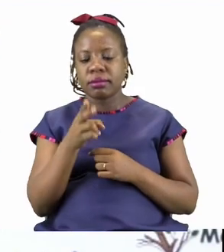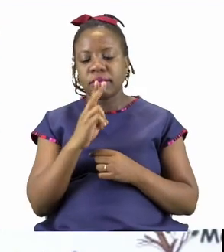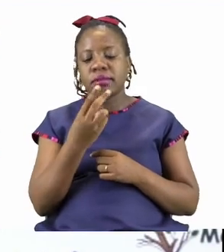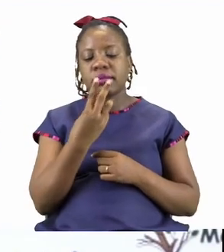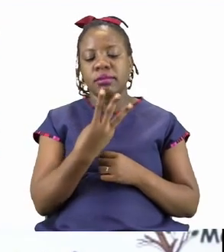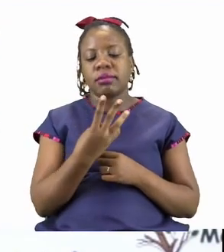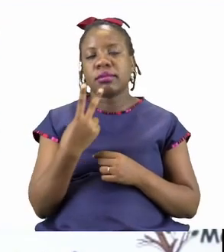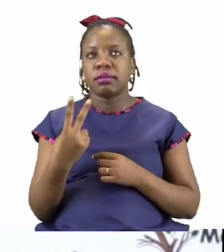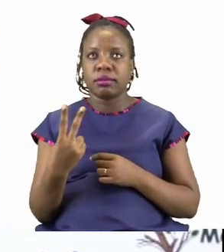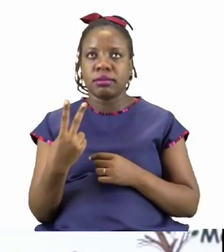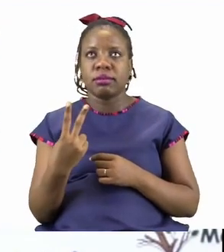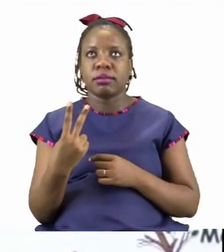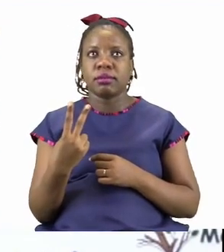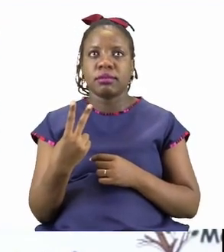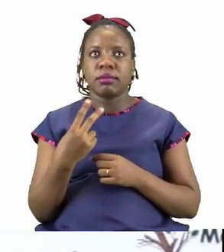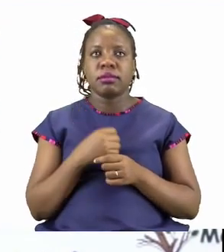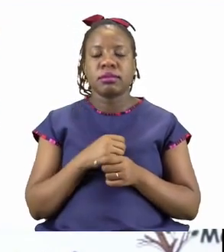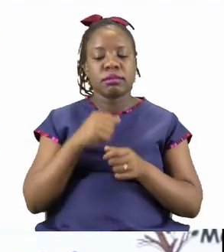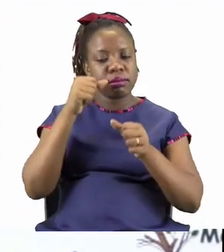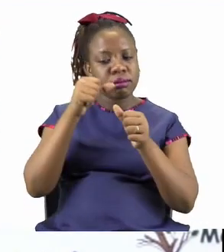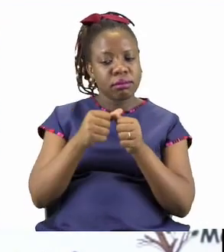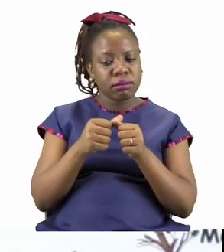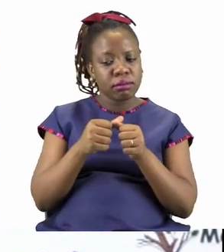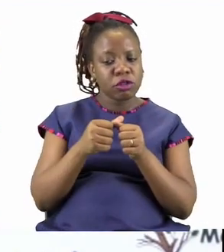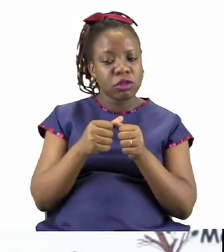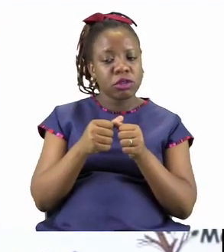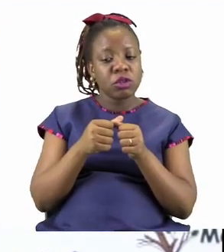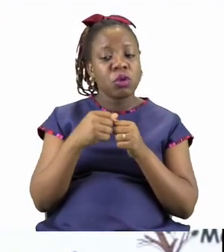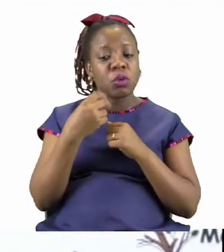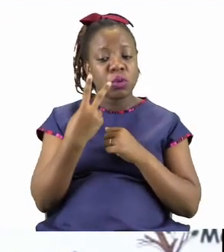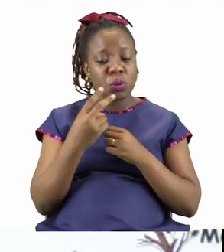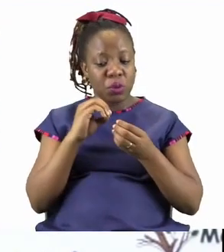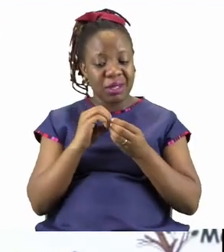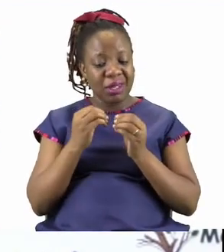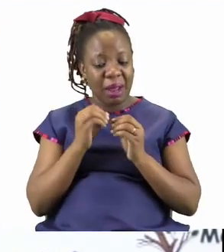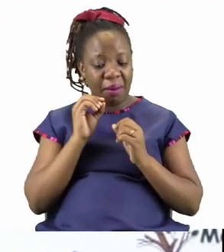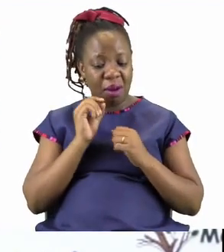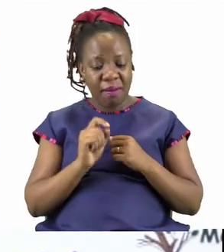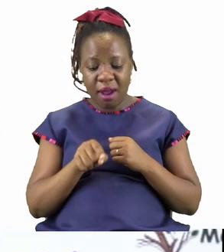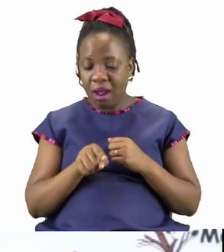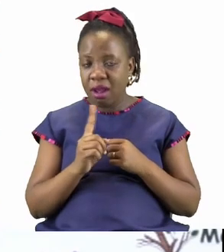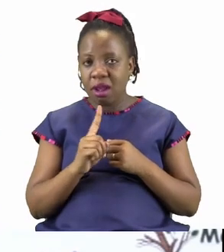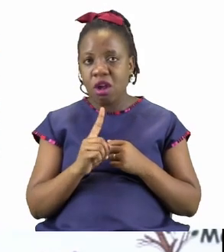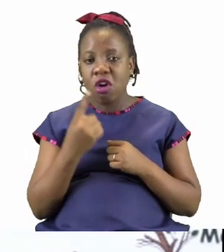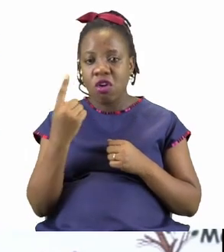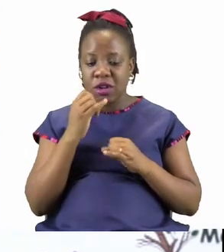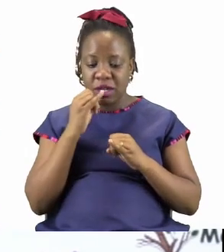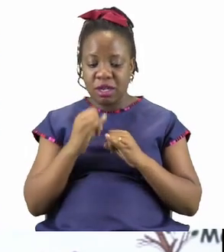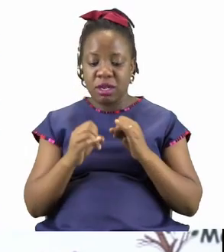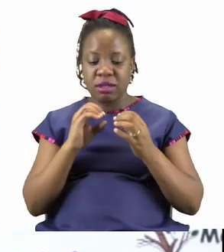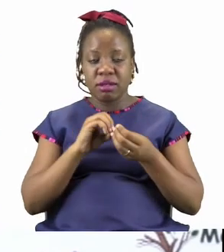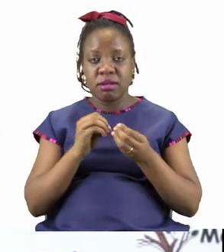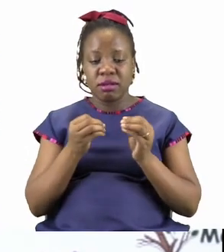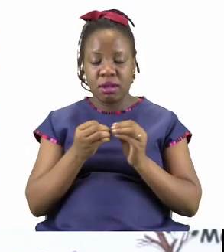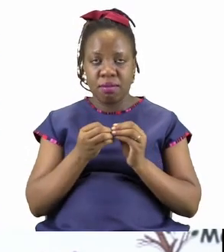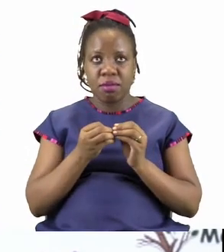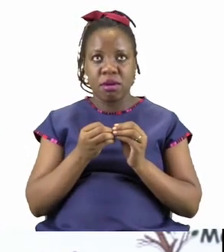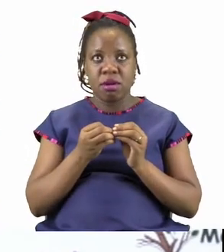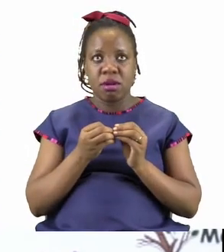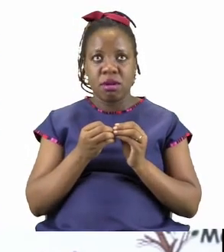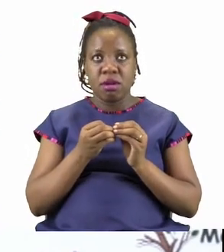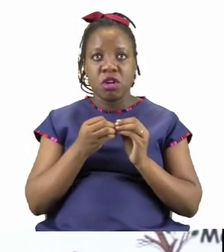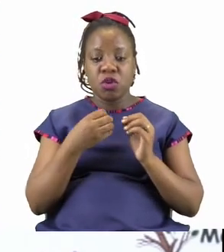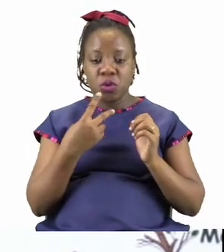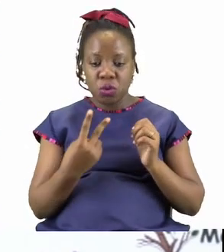32. And remember, boys and girls, we write our units and then we carry over our